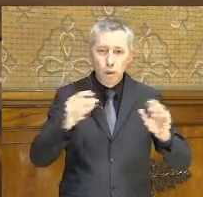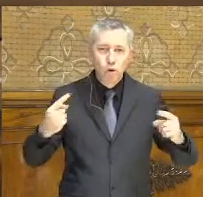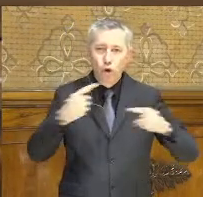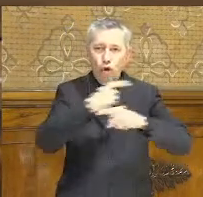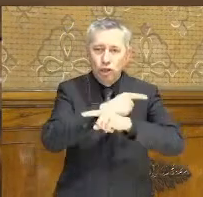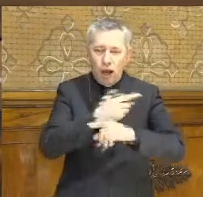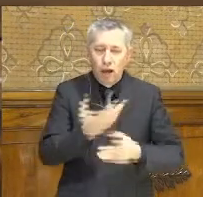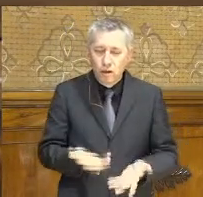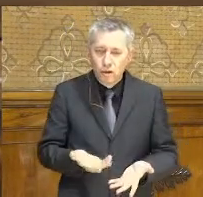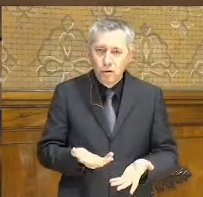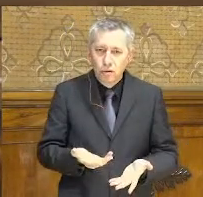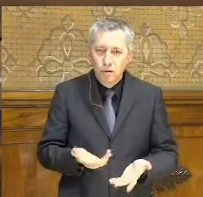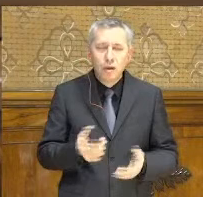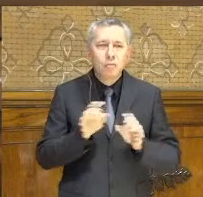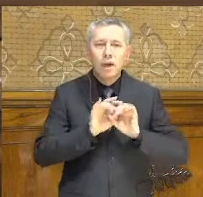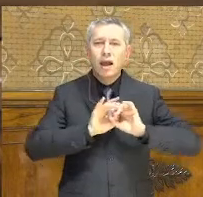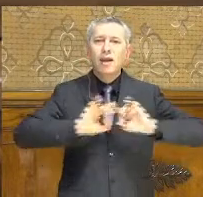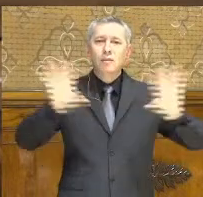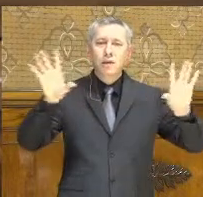have freedom